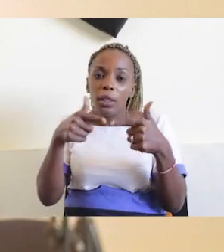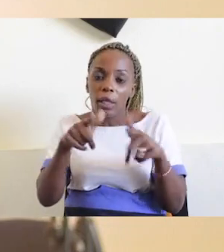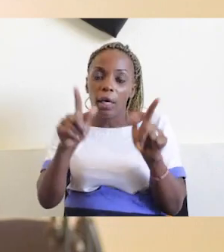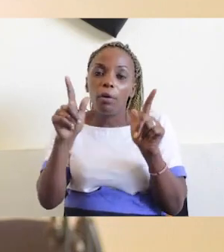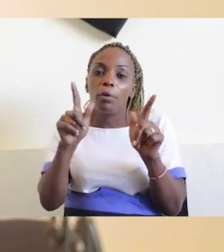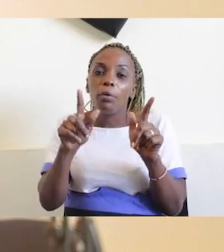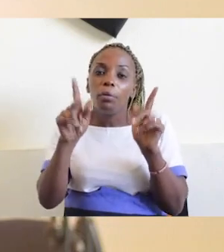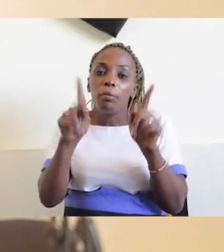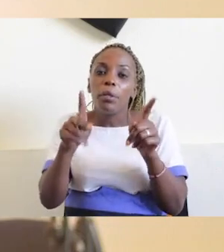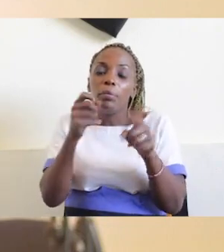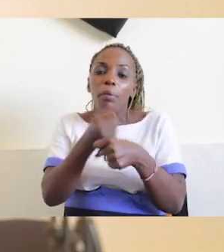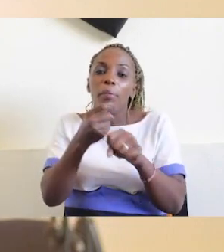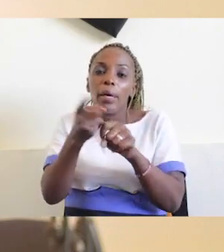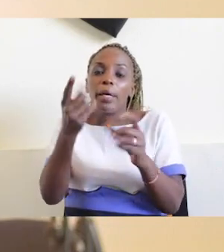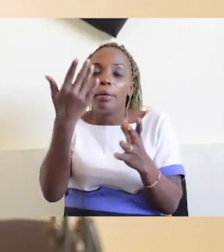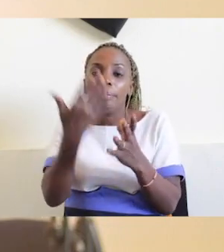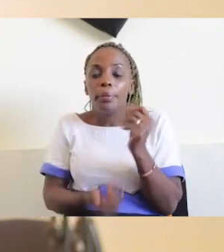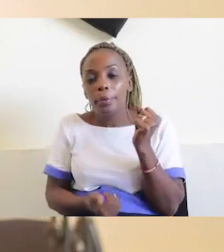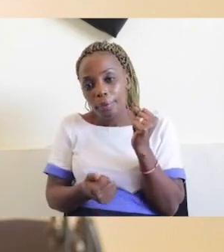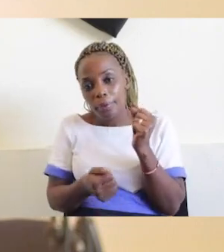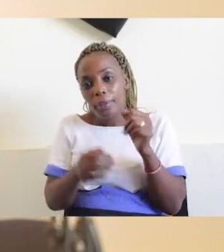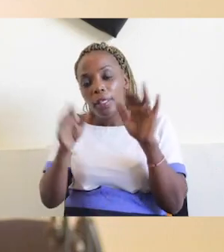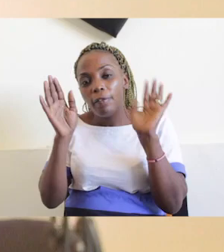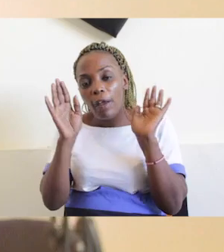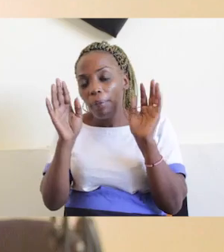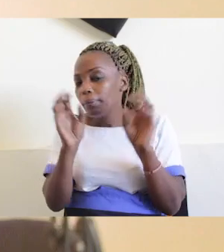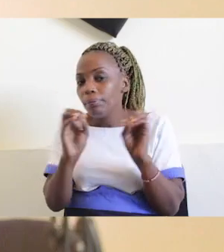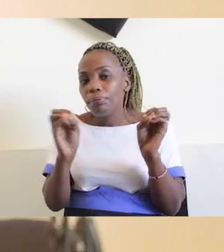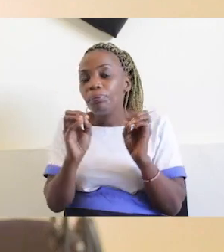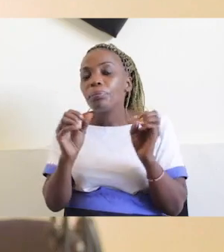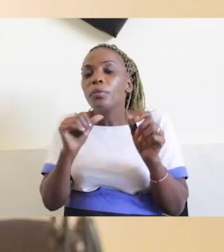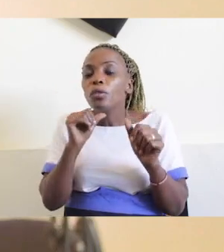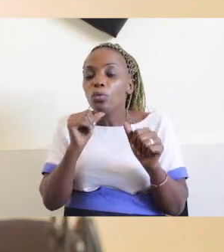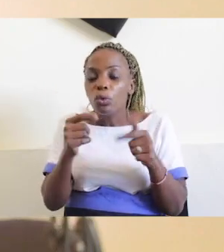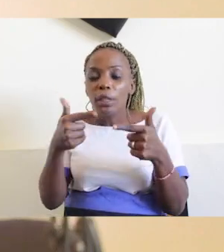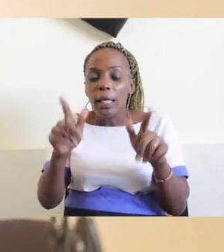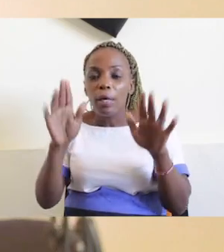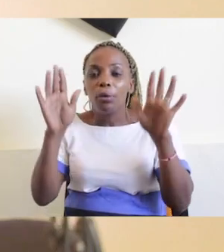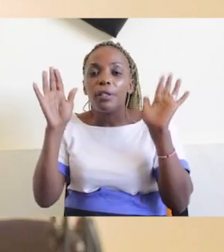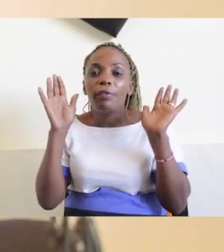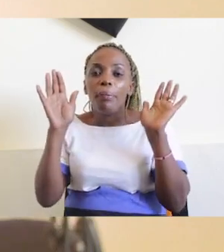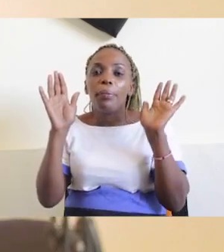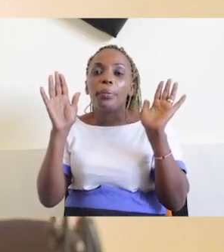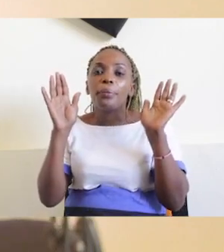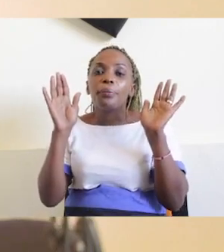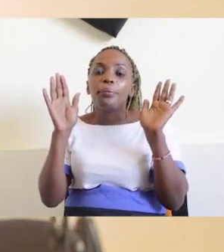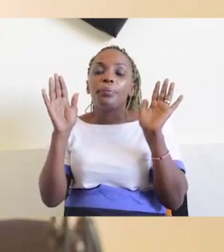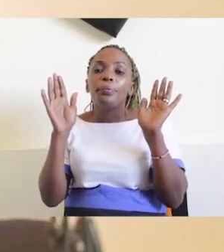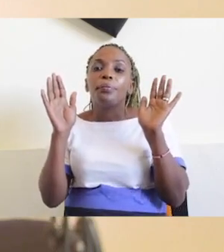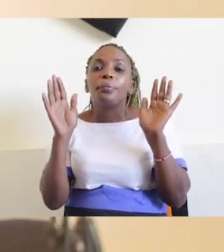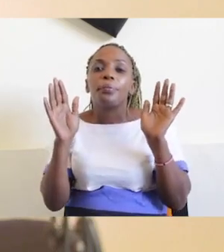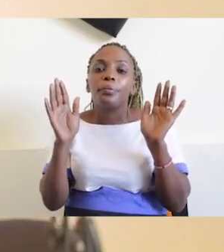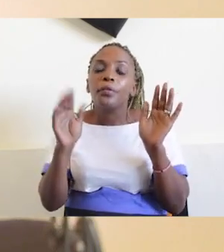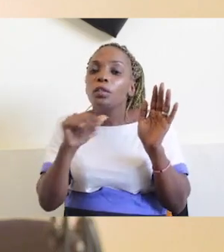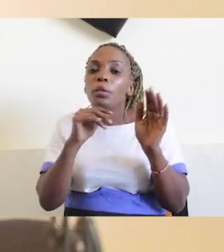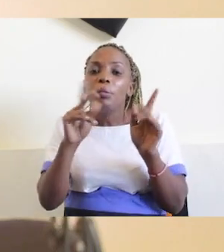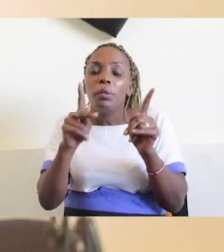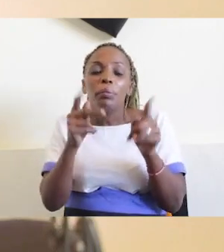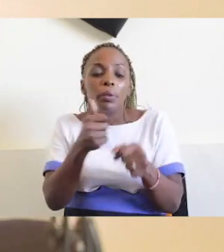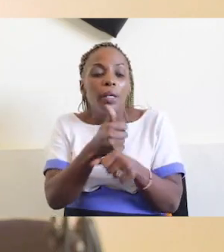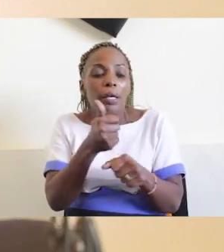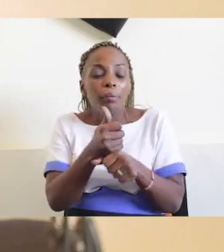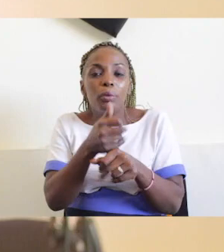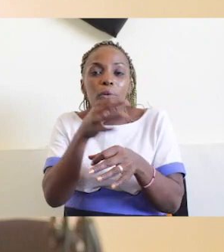allow that to cause you to give up. Do not allow that to cause you to be dejected